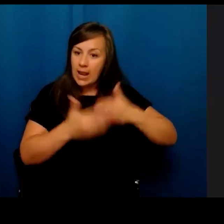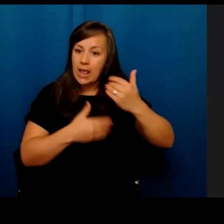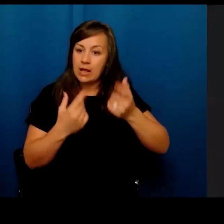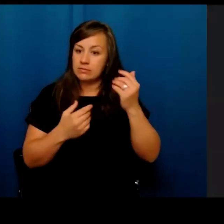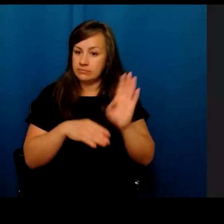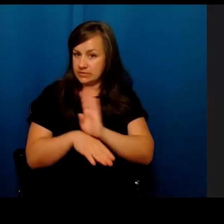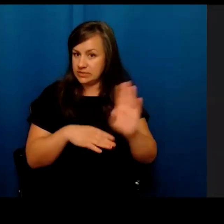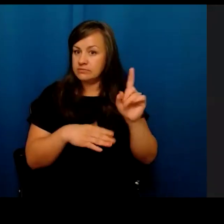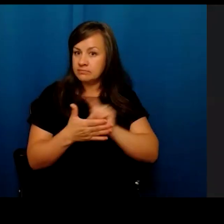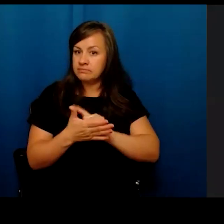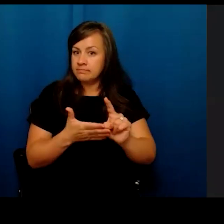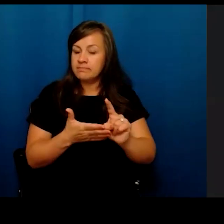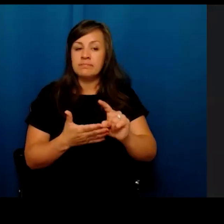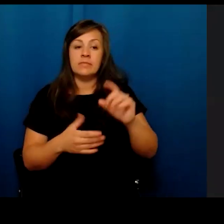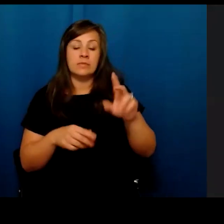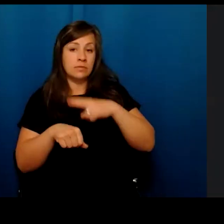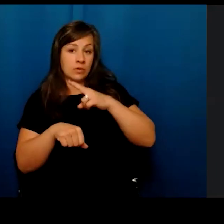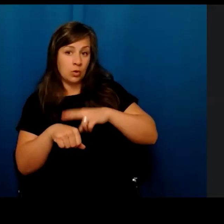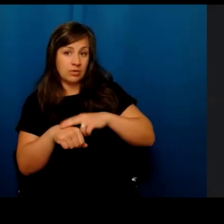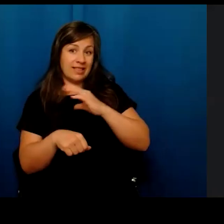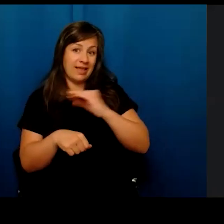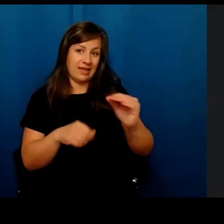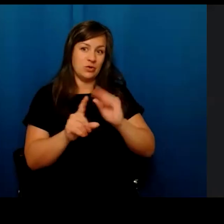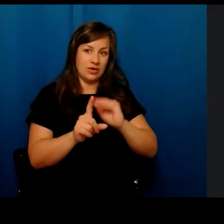our normal CPL processes.